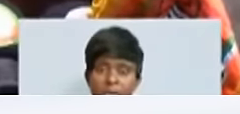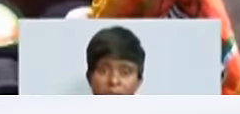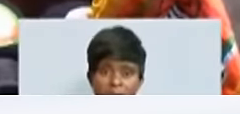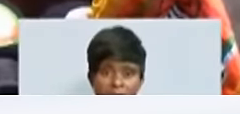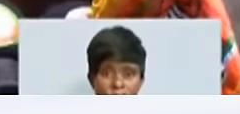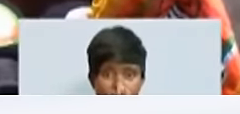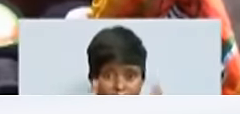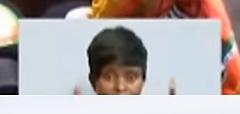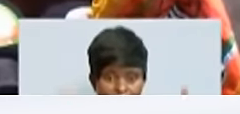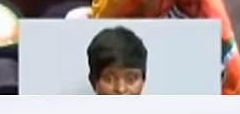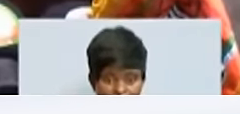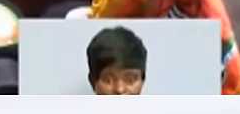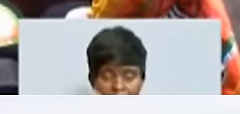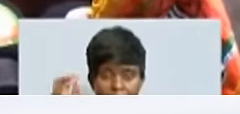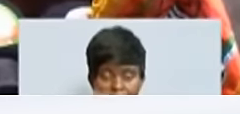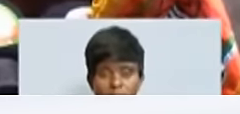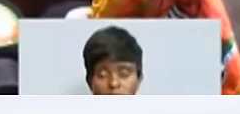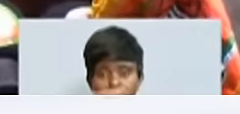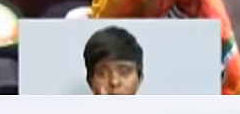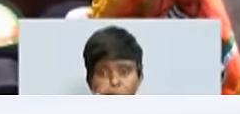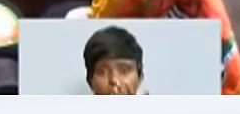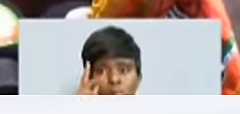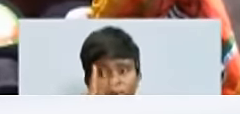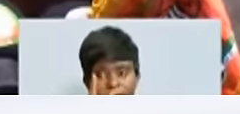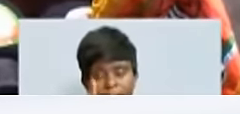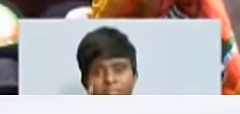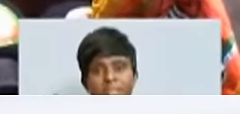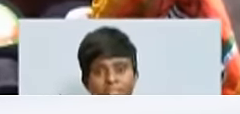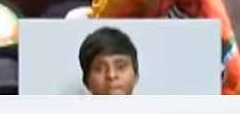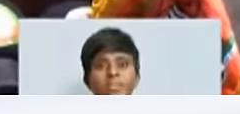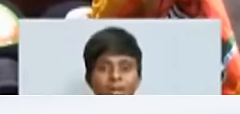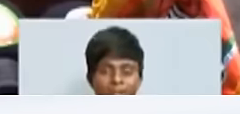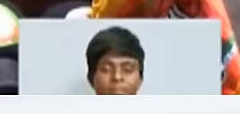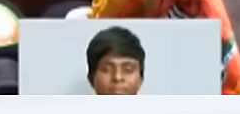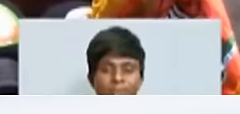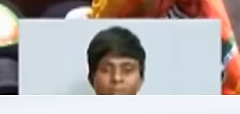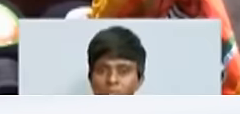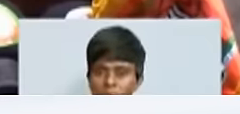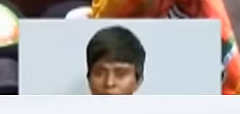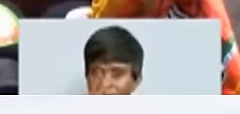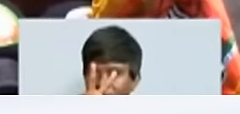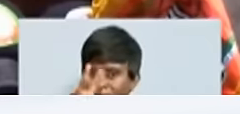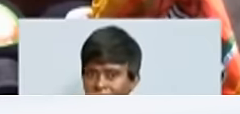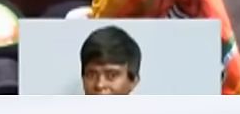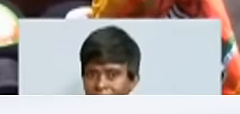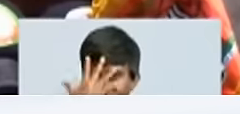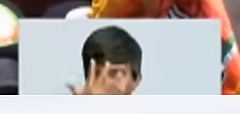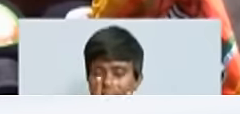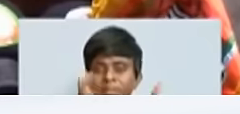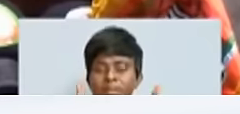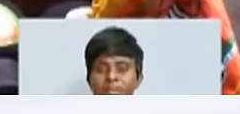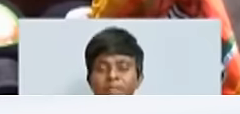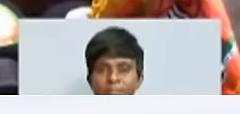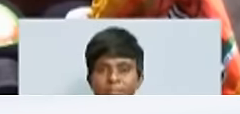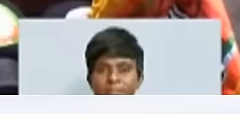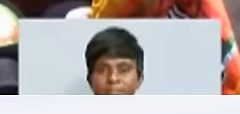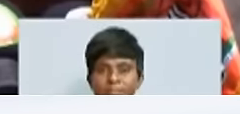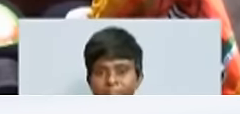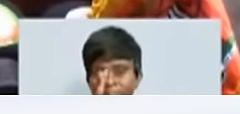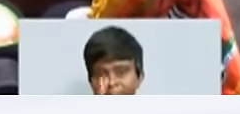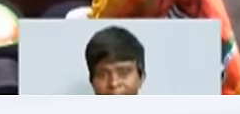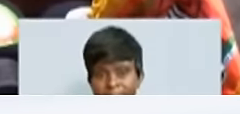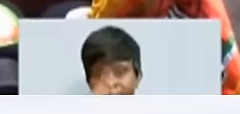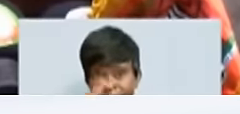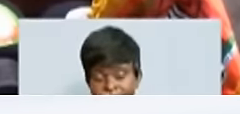expanded, creating an additional holding capacity to accommodate over 3,000 inmates. Madam